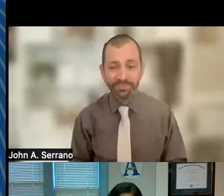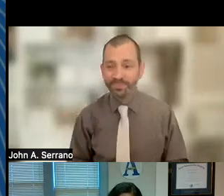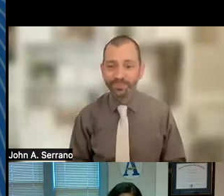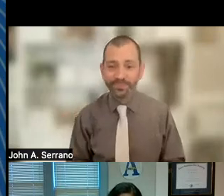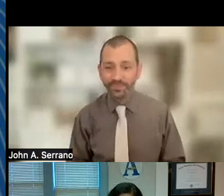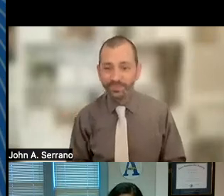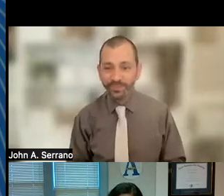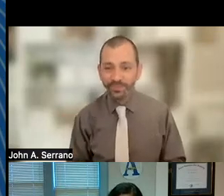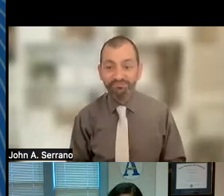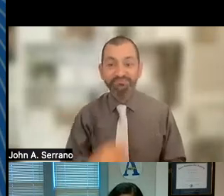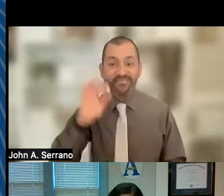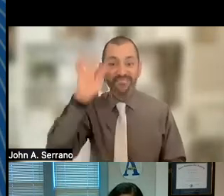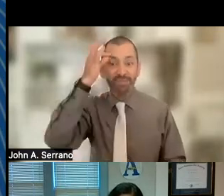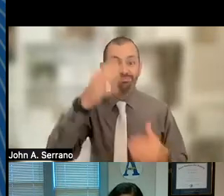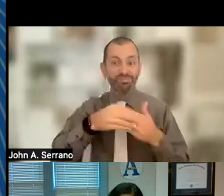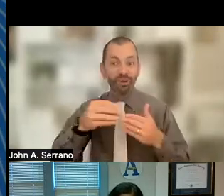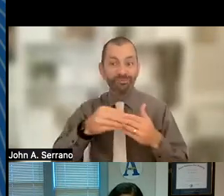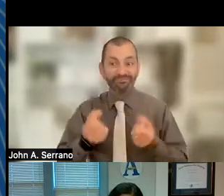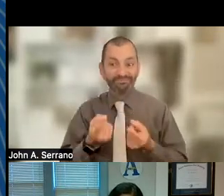too.